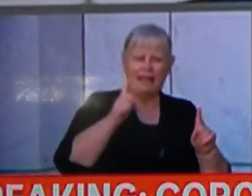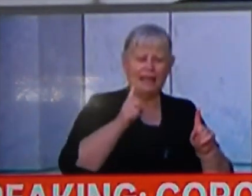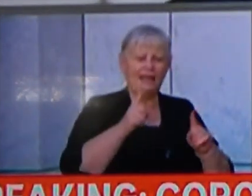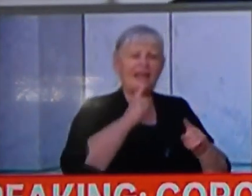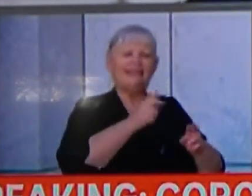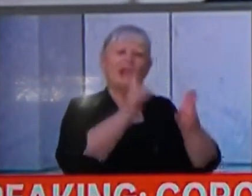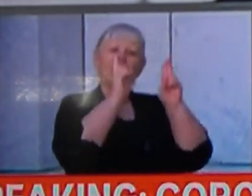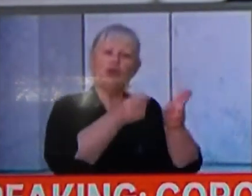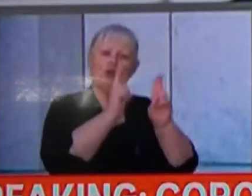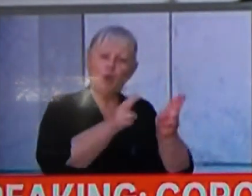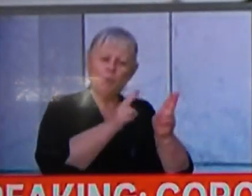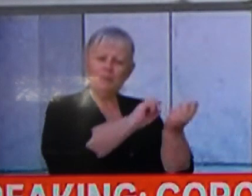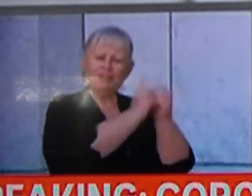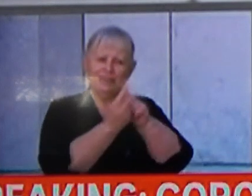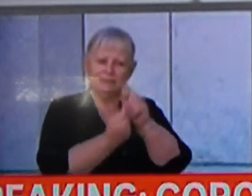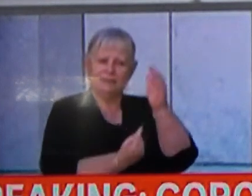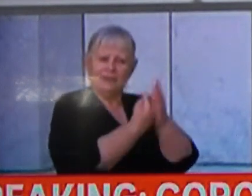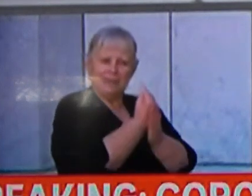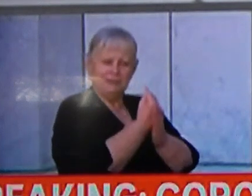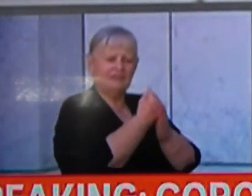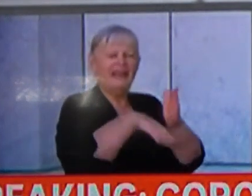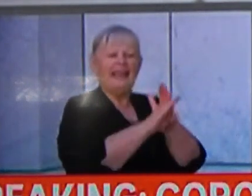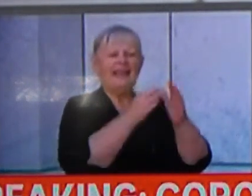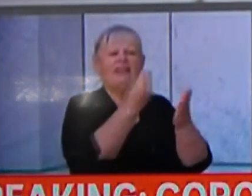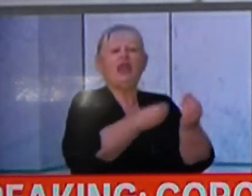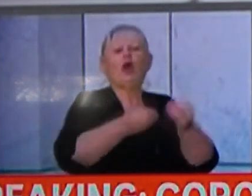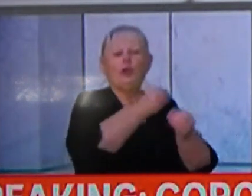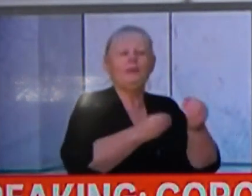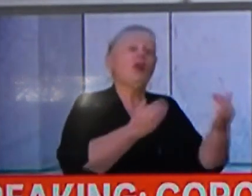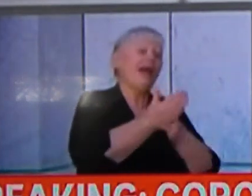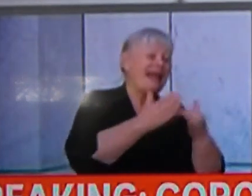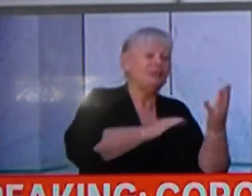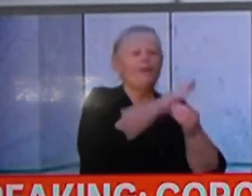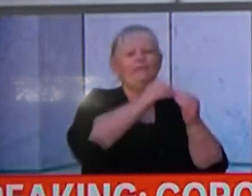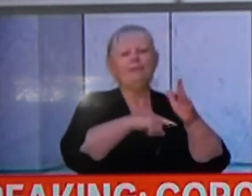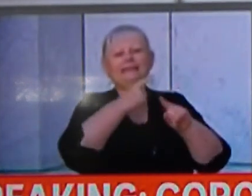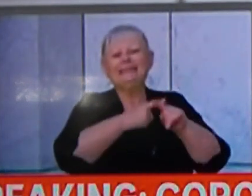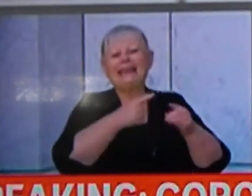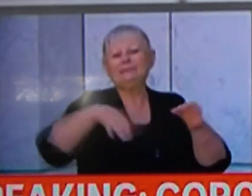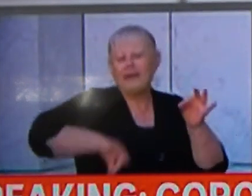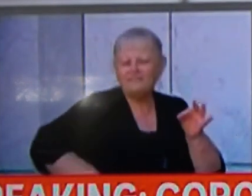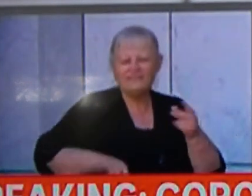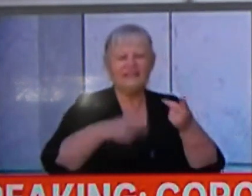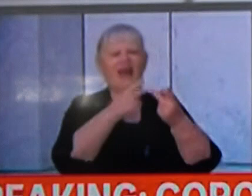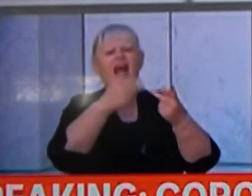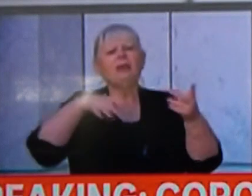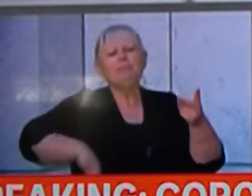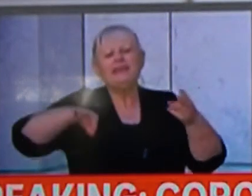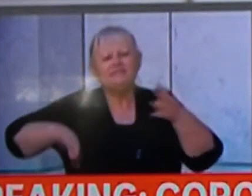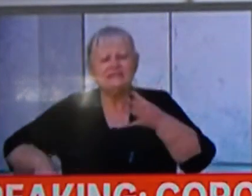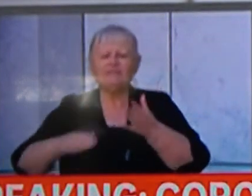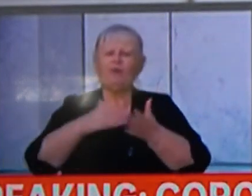of the normal stabilisers that occur in our economy. Access to family tax benefits, access to other benefit payments,